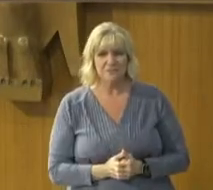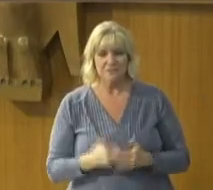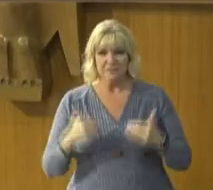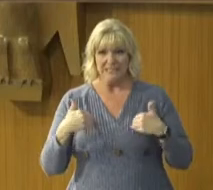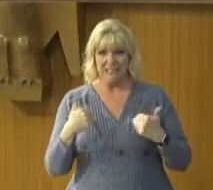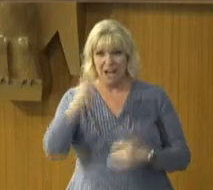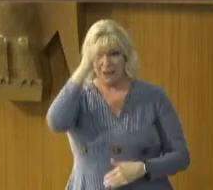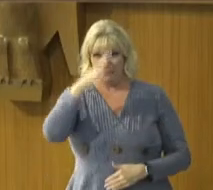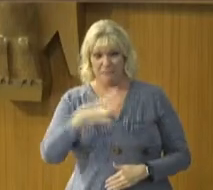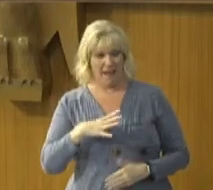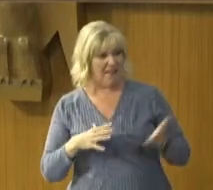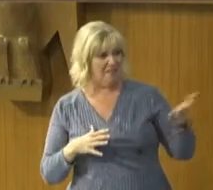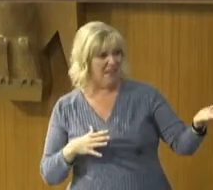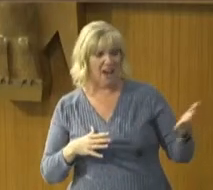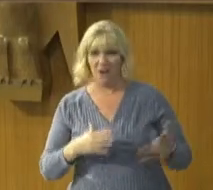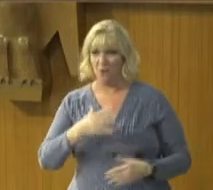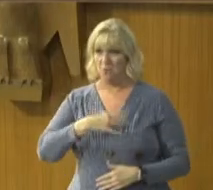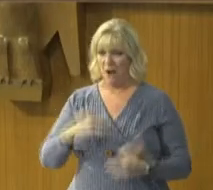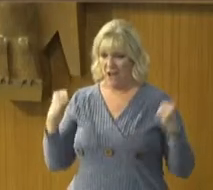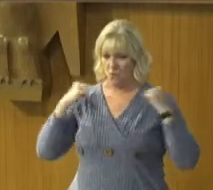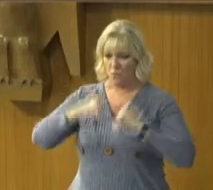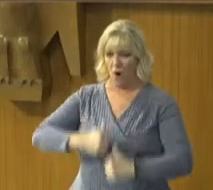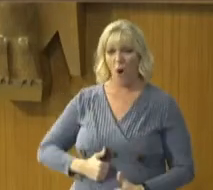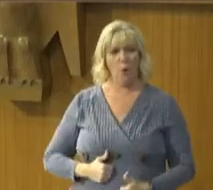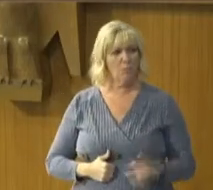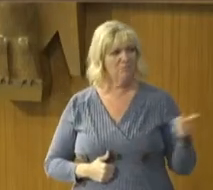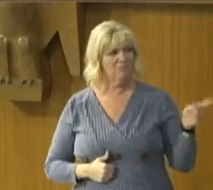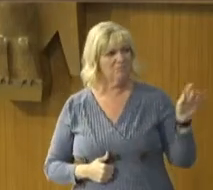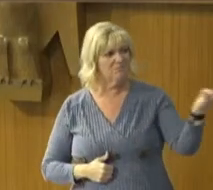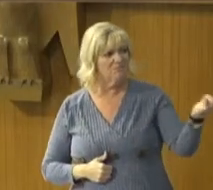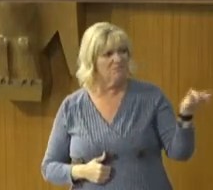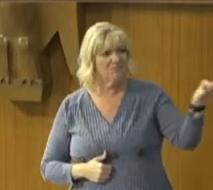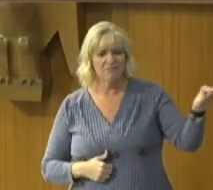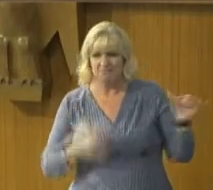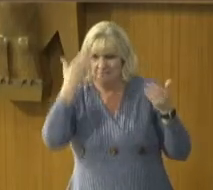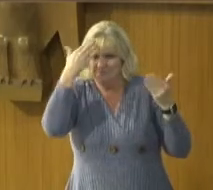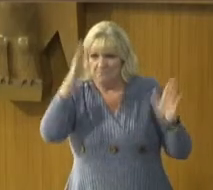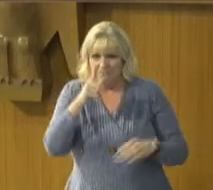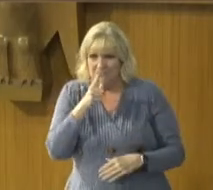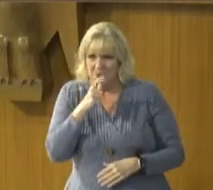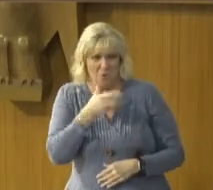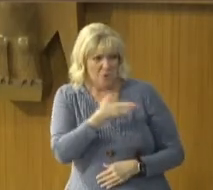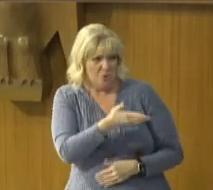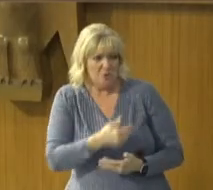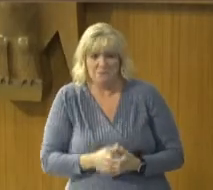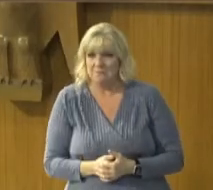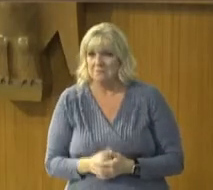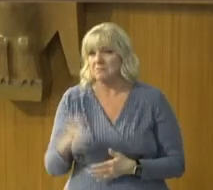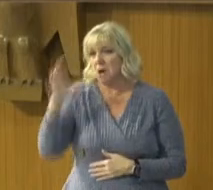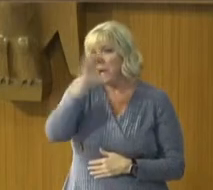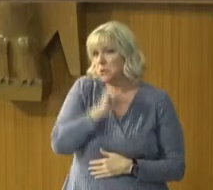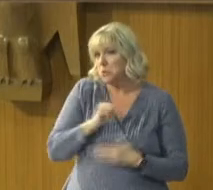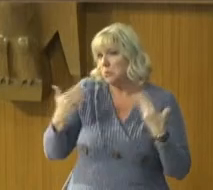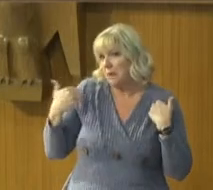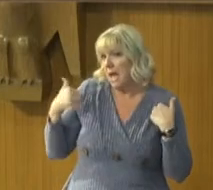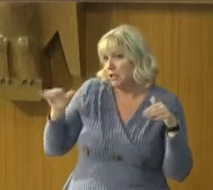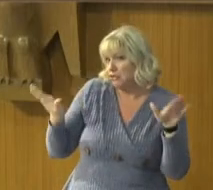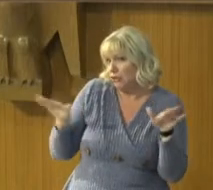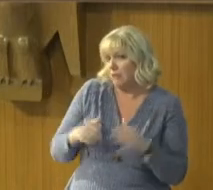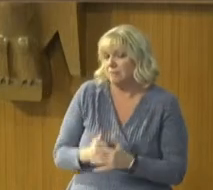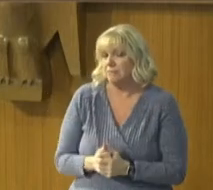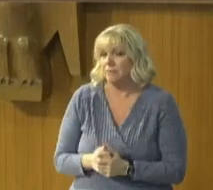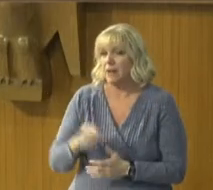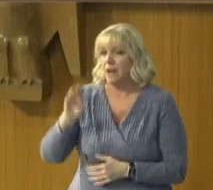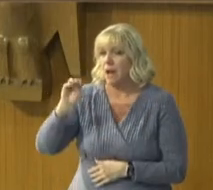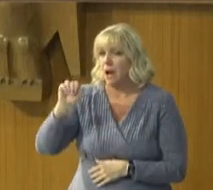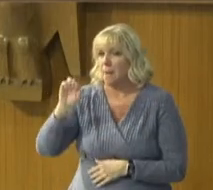in a white robe is hanging out inside. They don't recognize him. Let's just assume he's an angel. Mark says